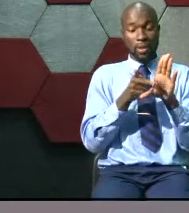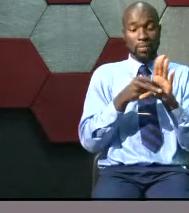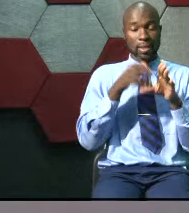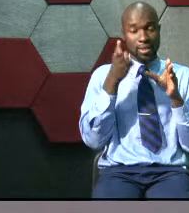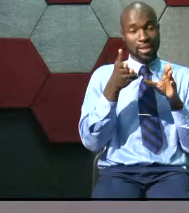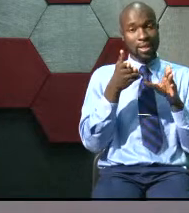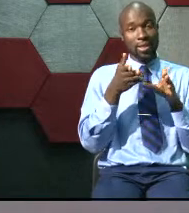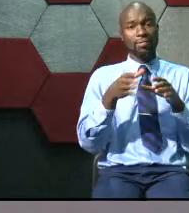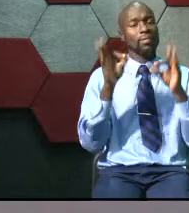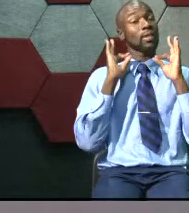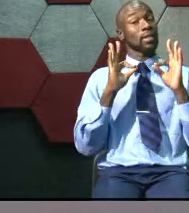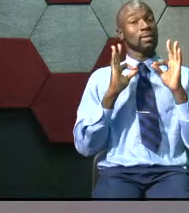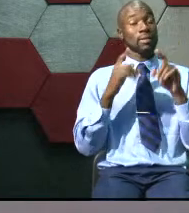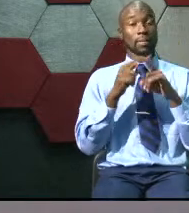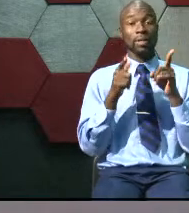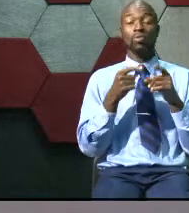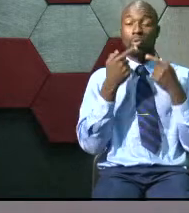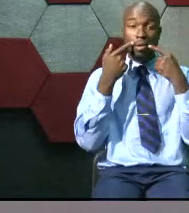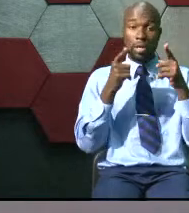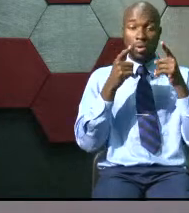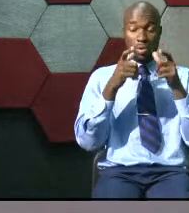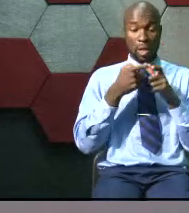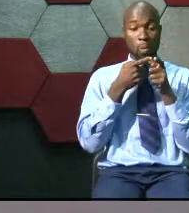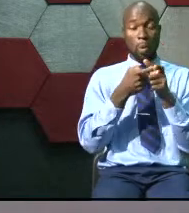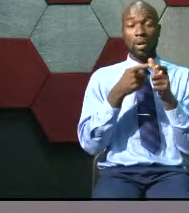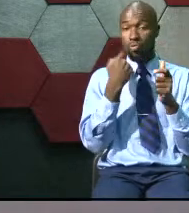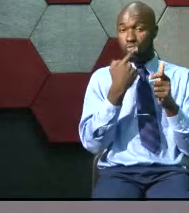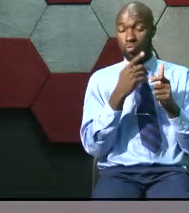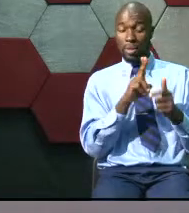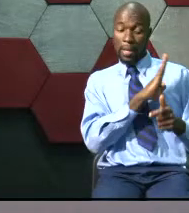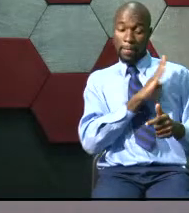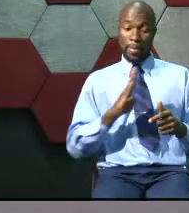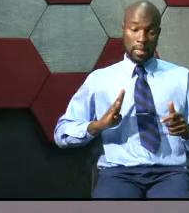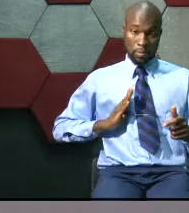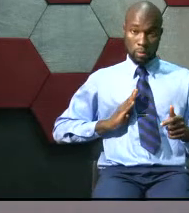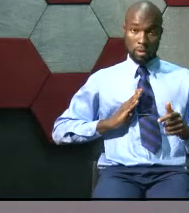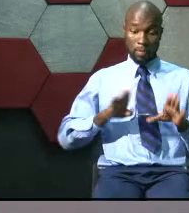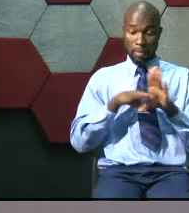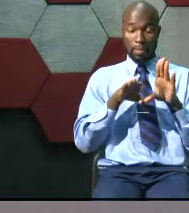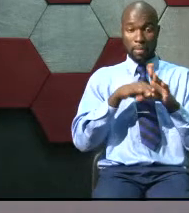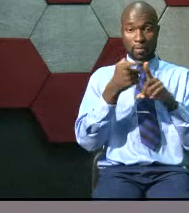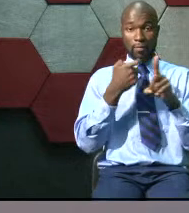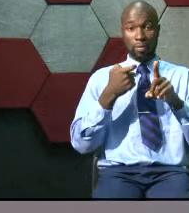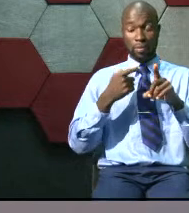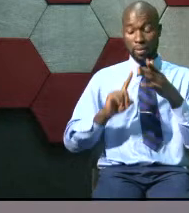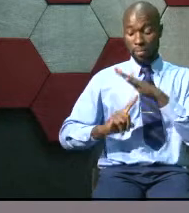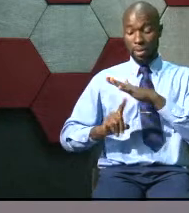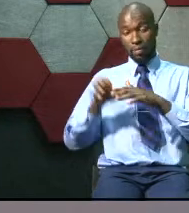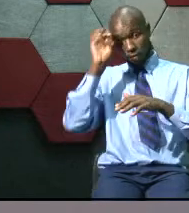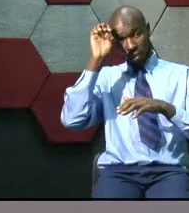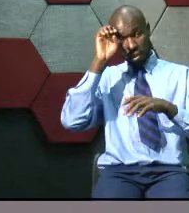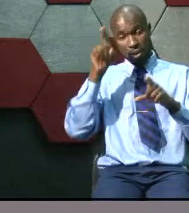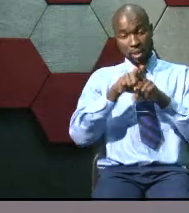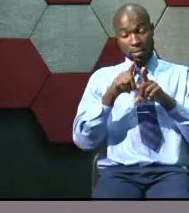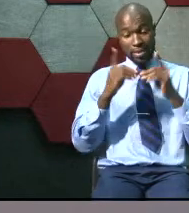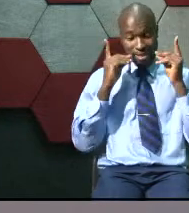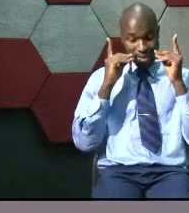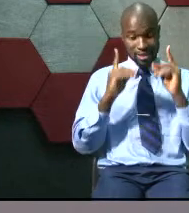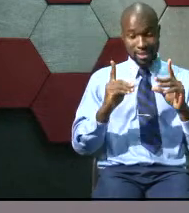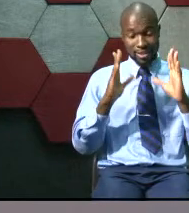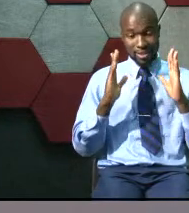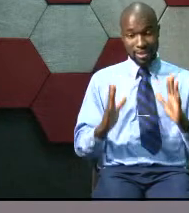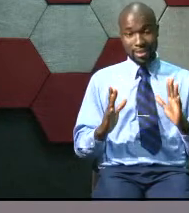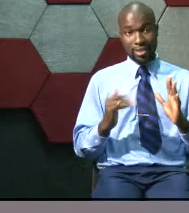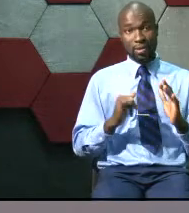Fantastic. And to announce that award is one of our board members from the Ministry of Education. So he sits on our board, but he's also the Director of